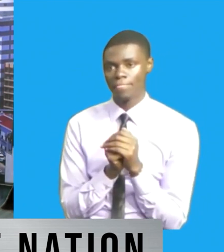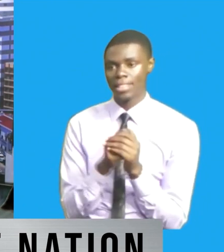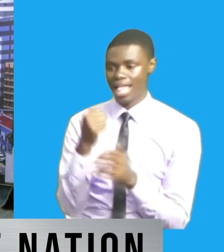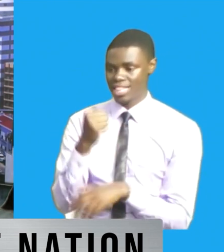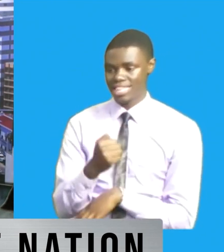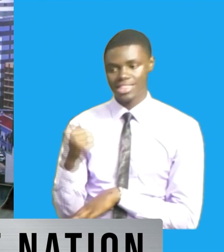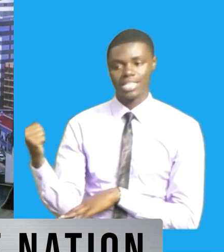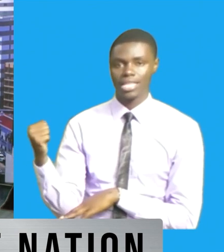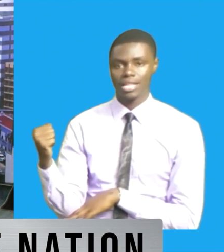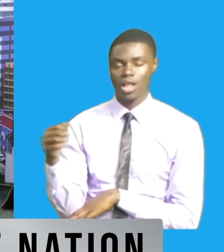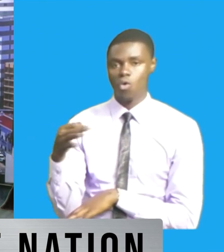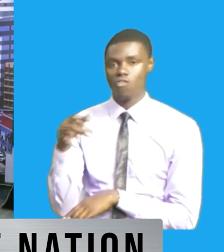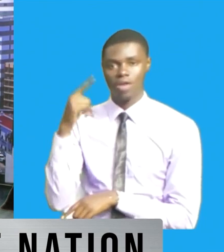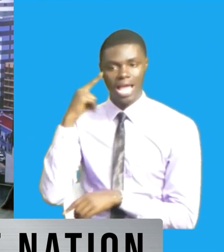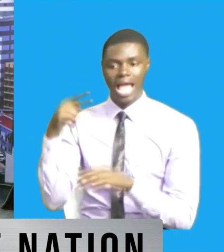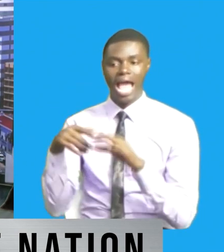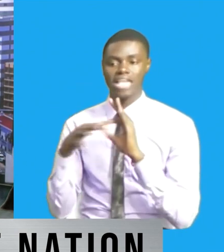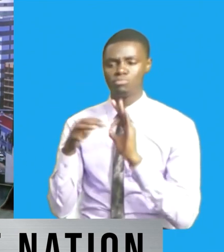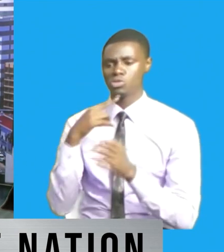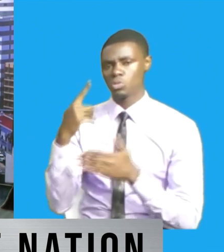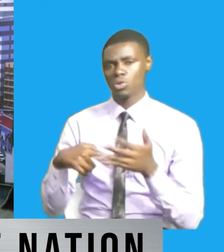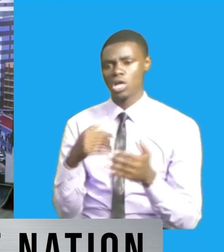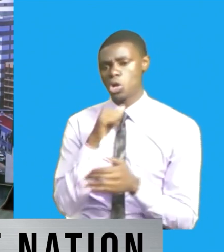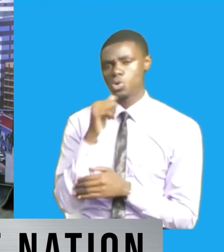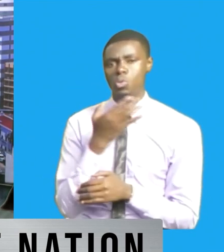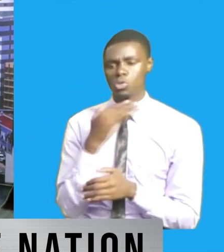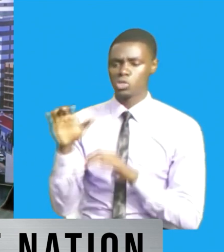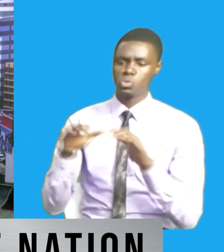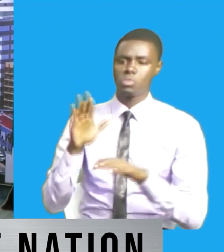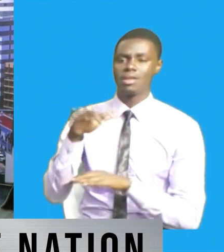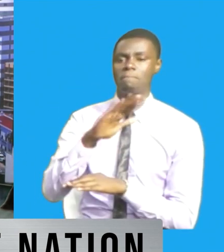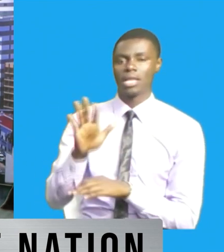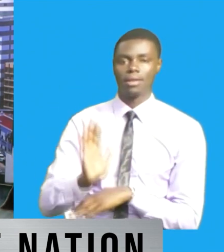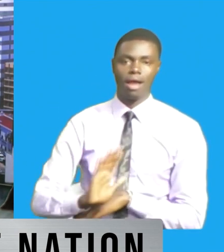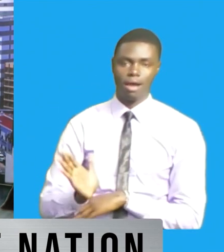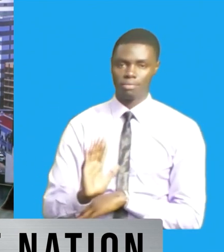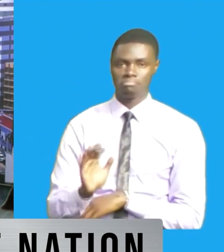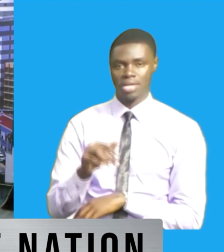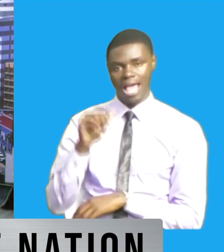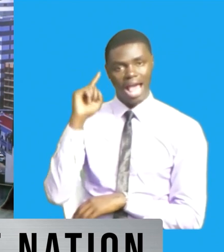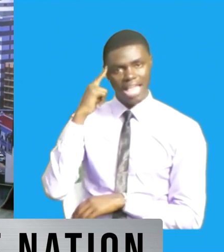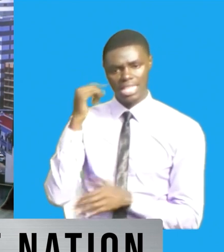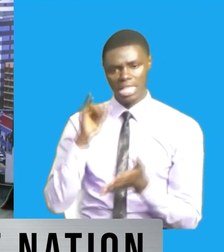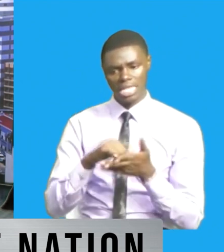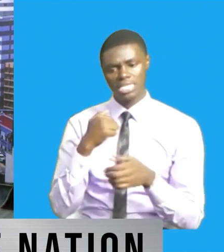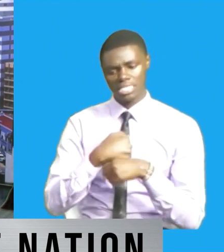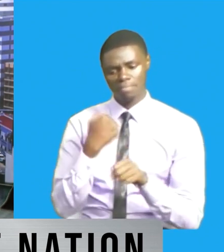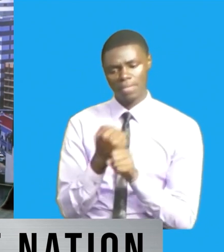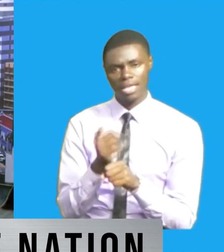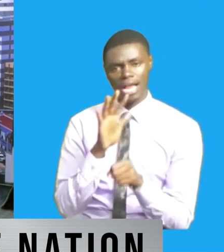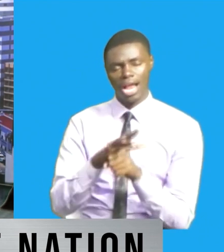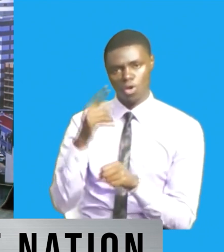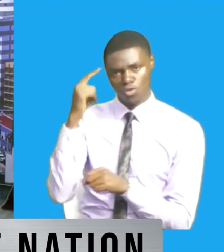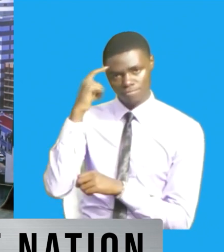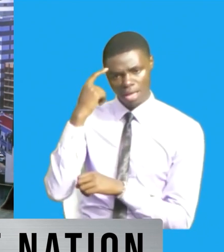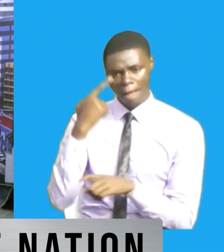of Azimio, who have said that they don't want to do it in parliament. I think that is making a lot of sense. But